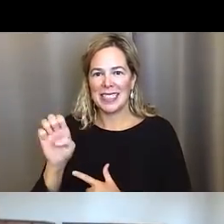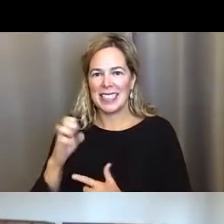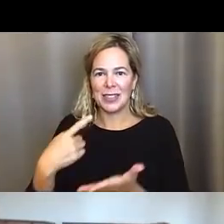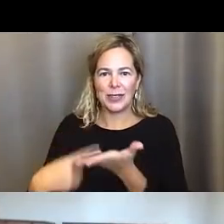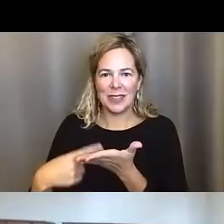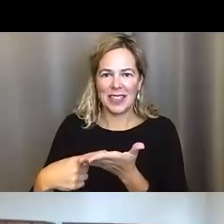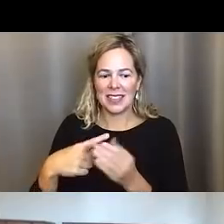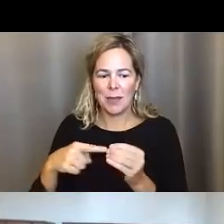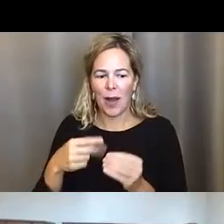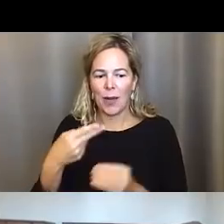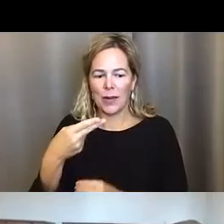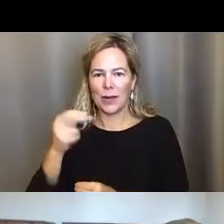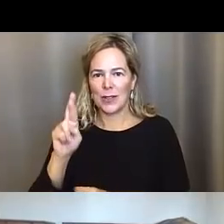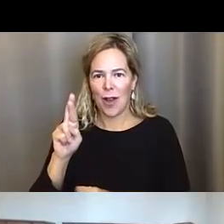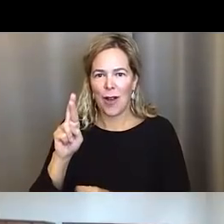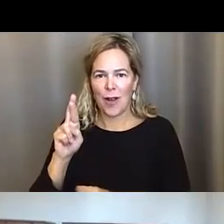updates.